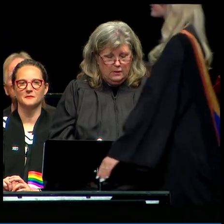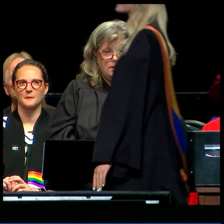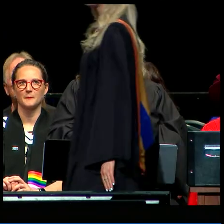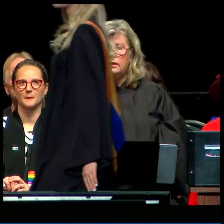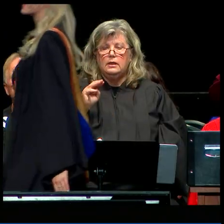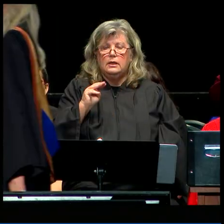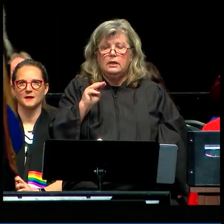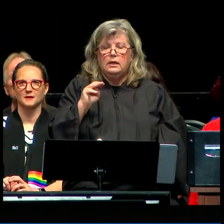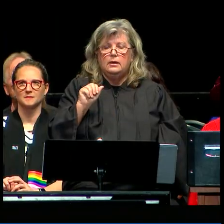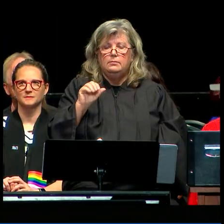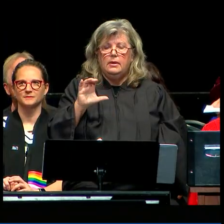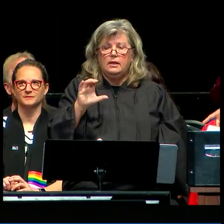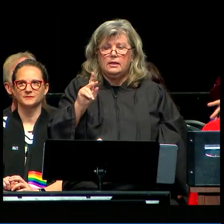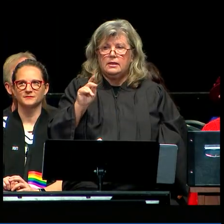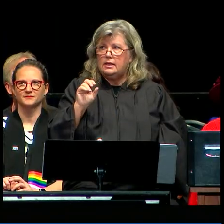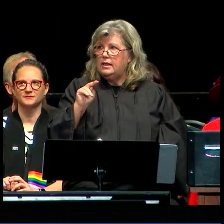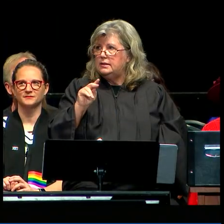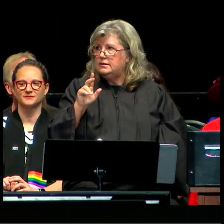Mackenzie Hurst.